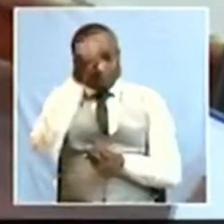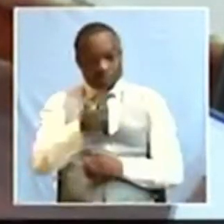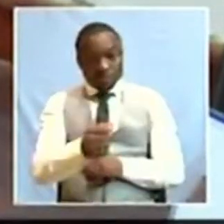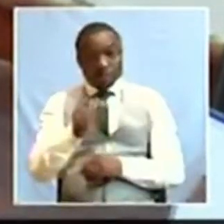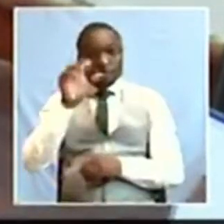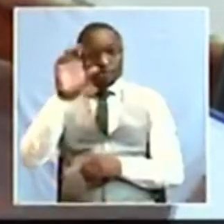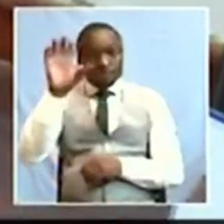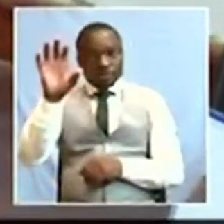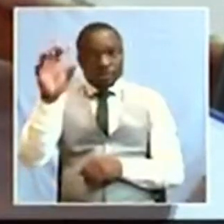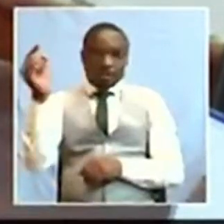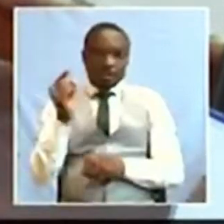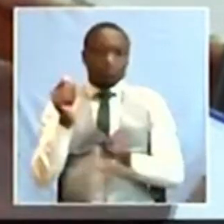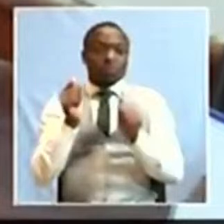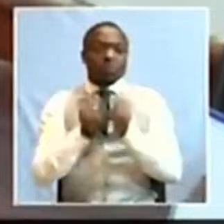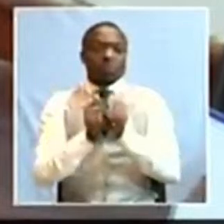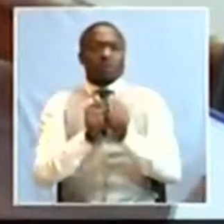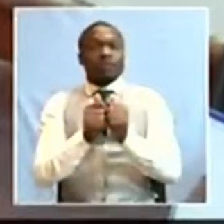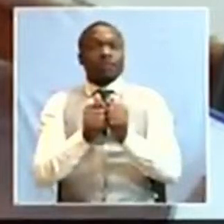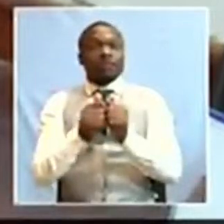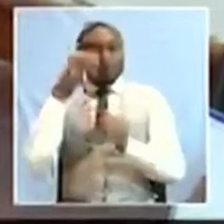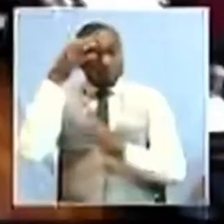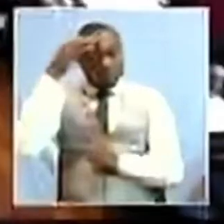officers who introduce themselves.